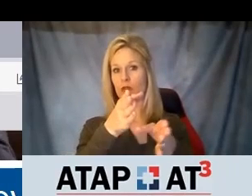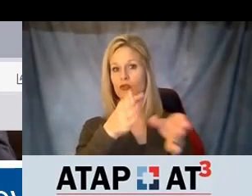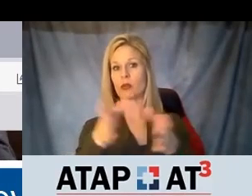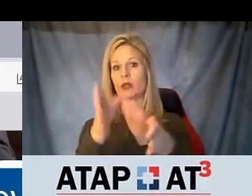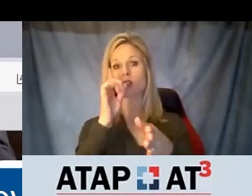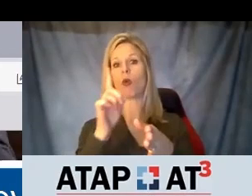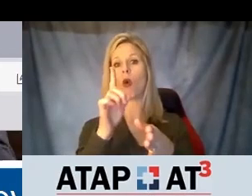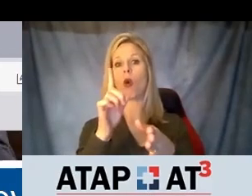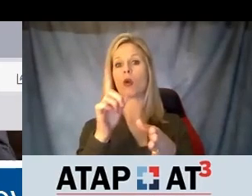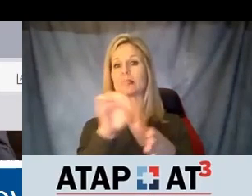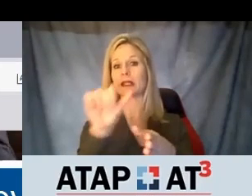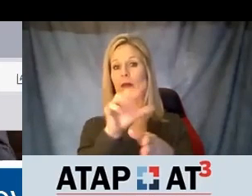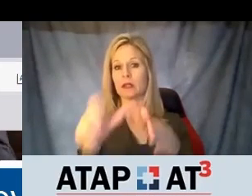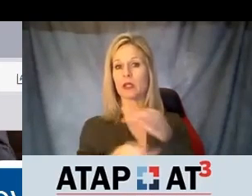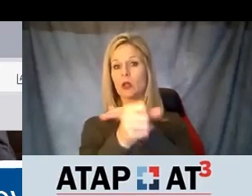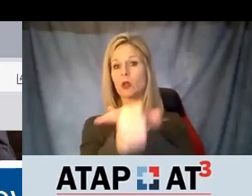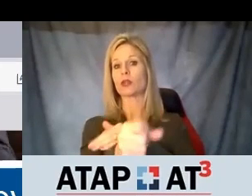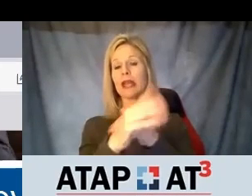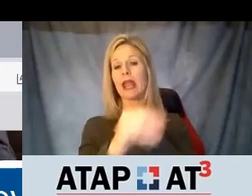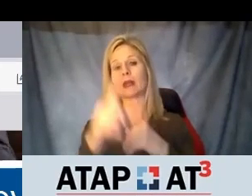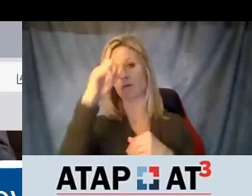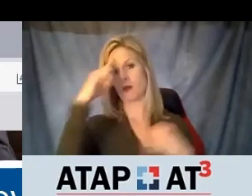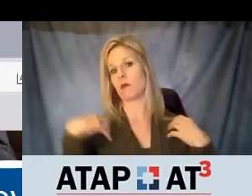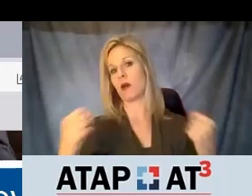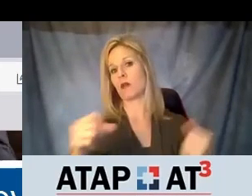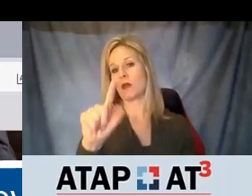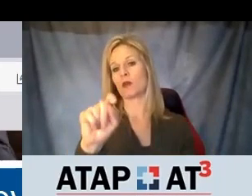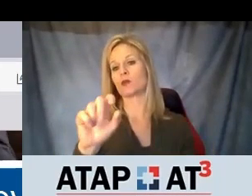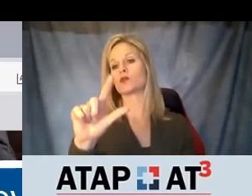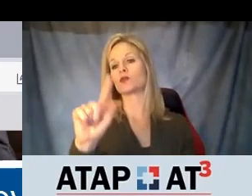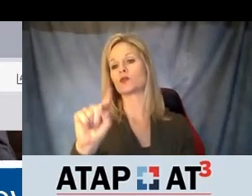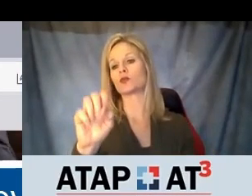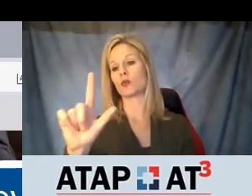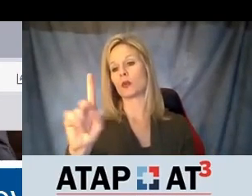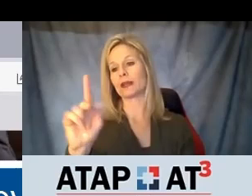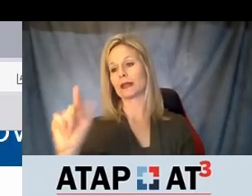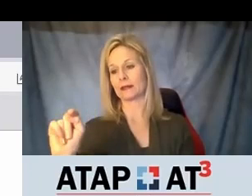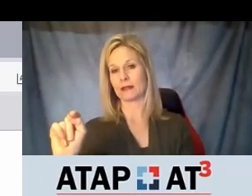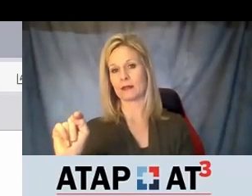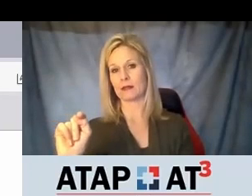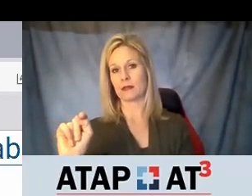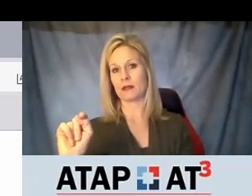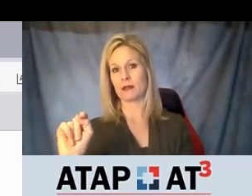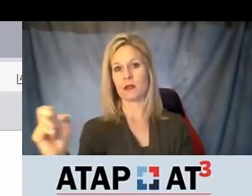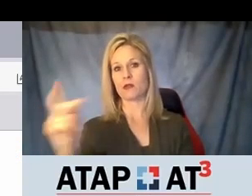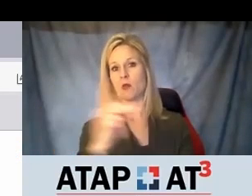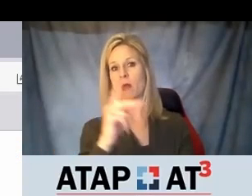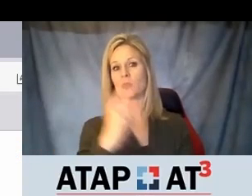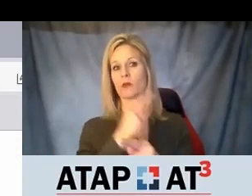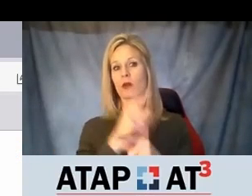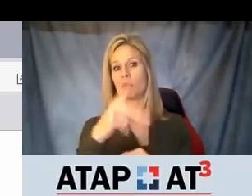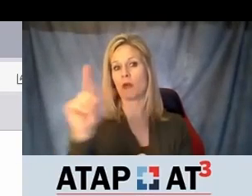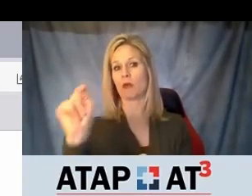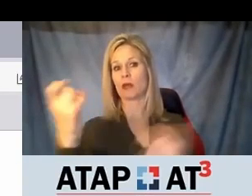and some other resources like a mental health toolkit. And Donald, will go back to the regular PowerPoint then?